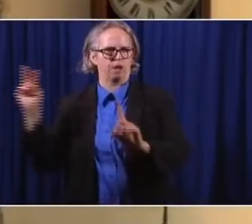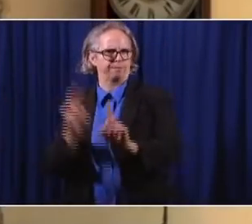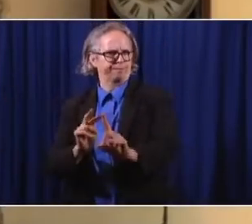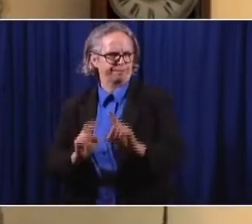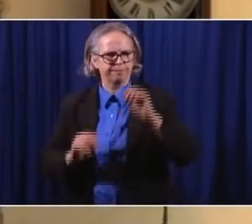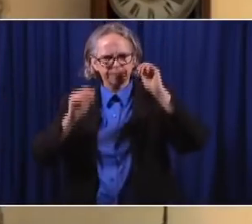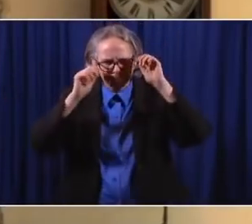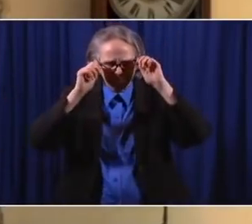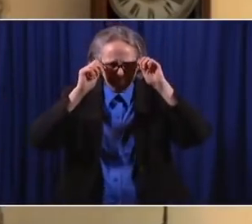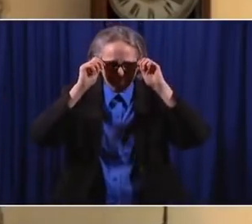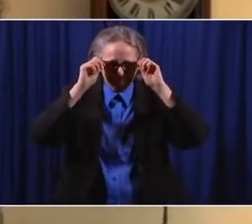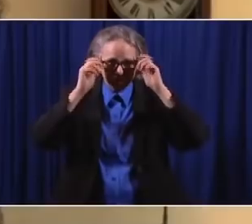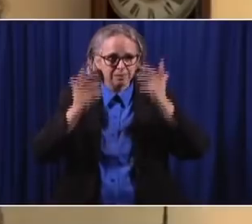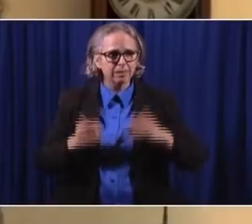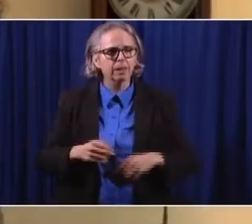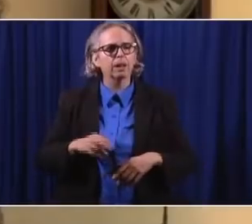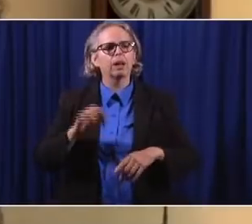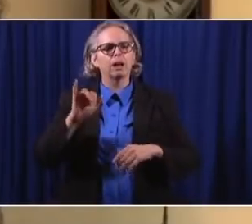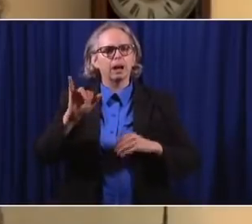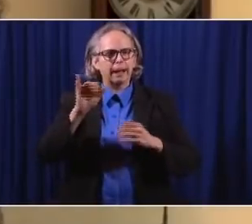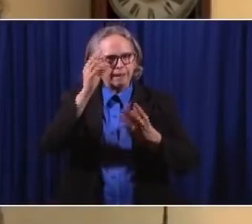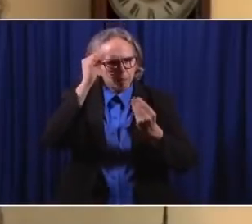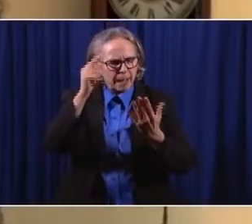more of the facts.